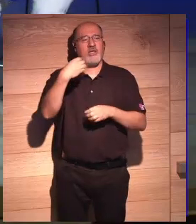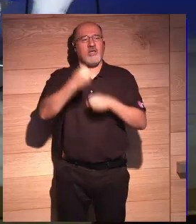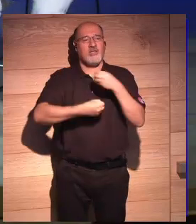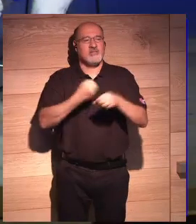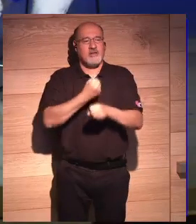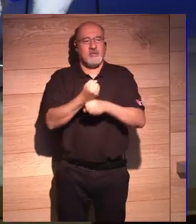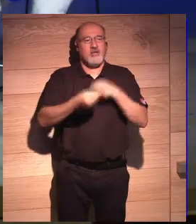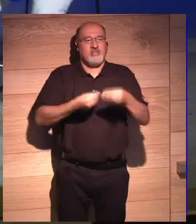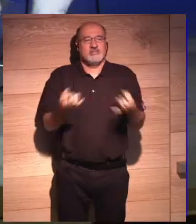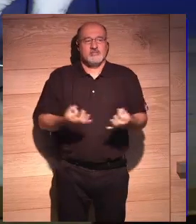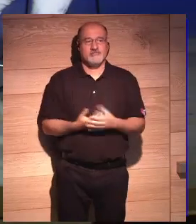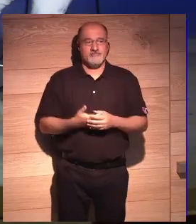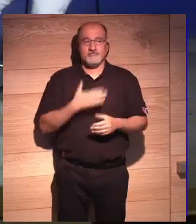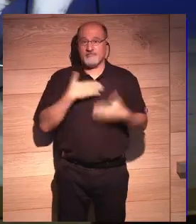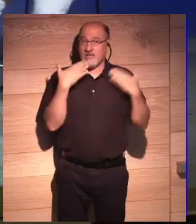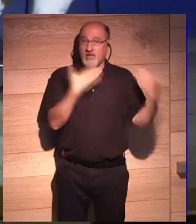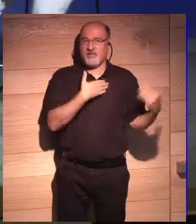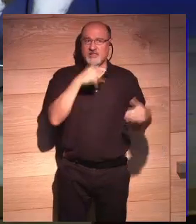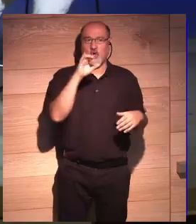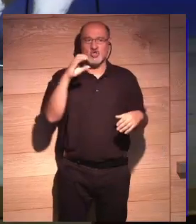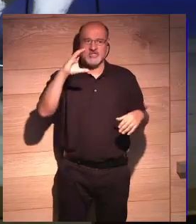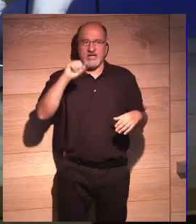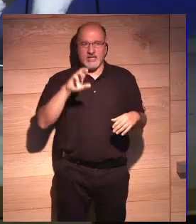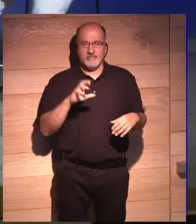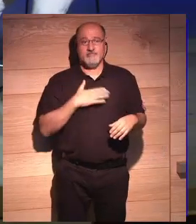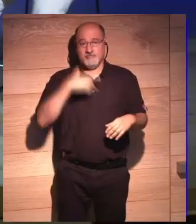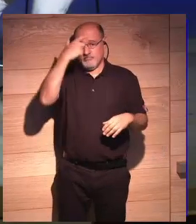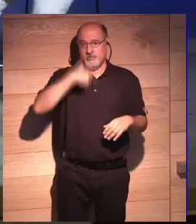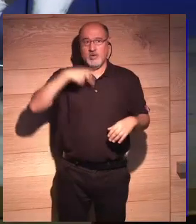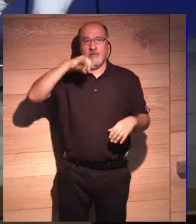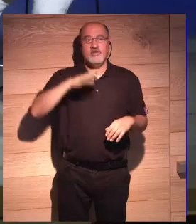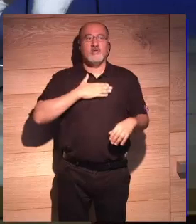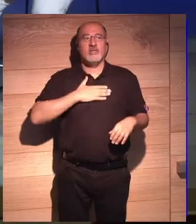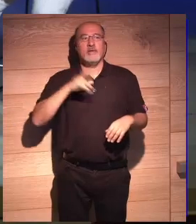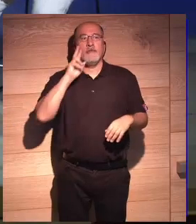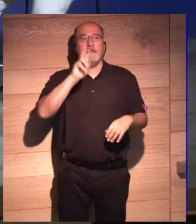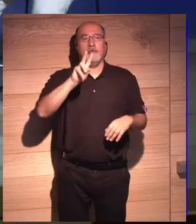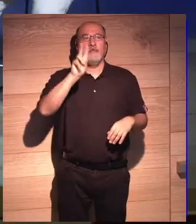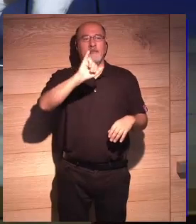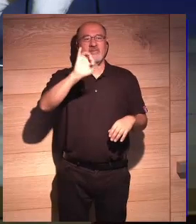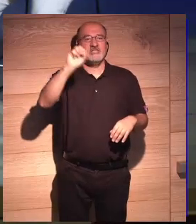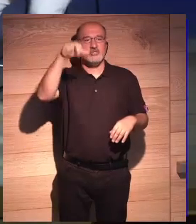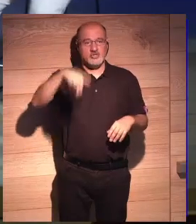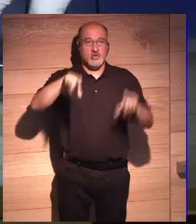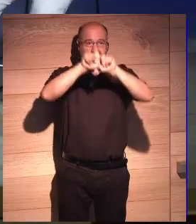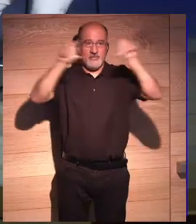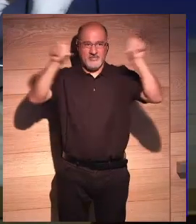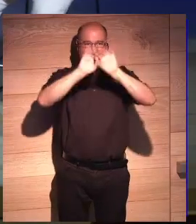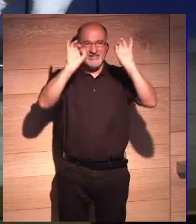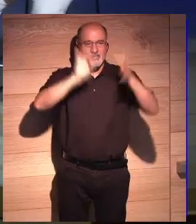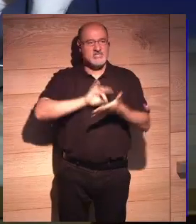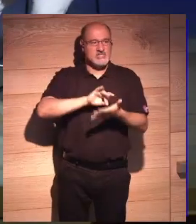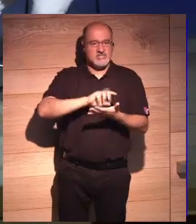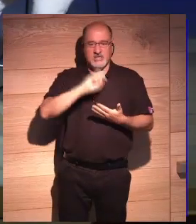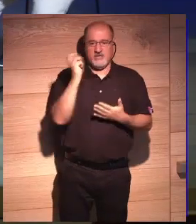do, who you are, etc. Okay, so thank you very much, Oscar. I'm Emilio from Vision. Vision is a company that